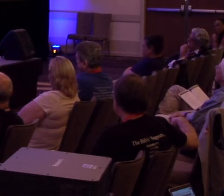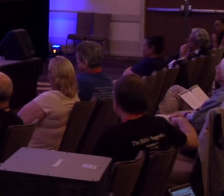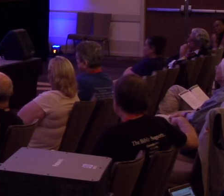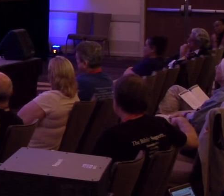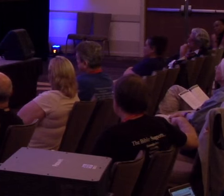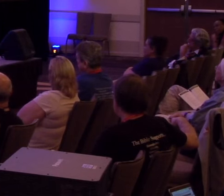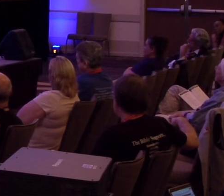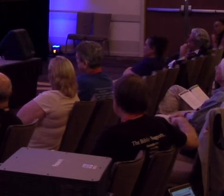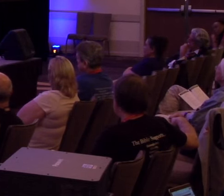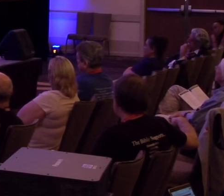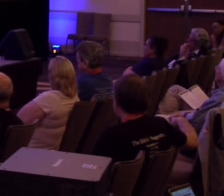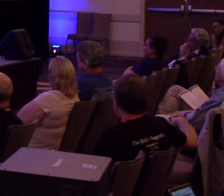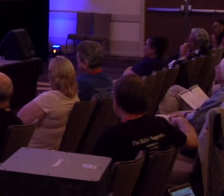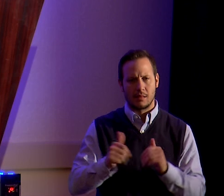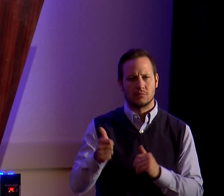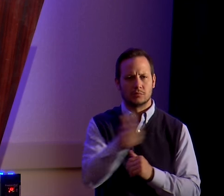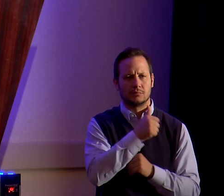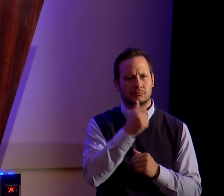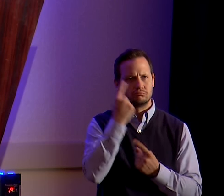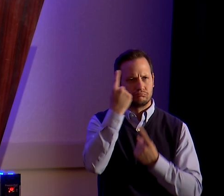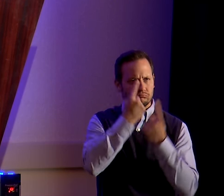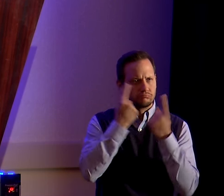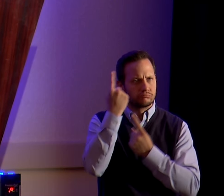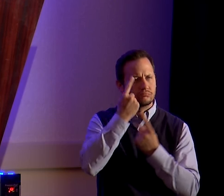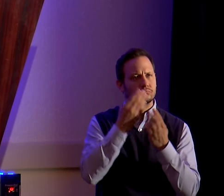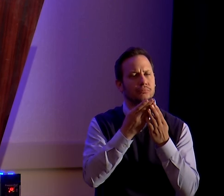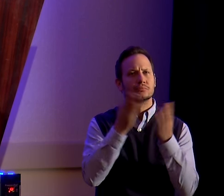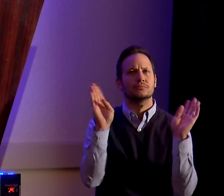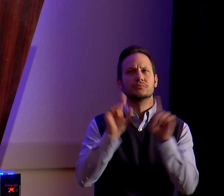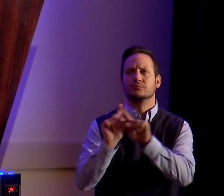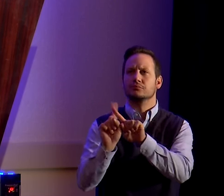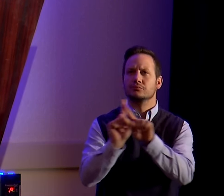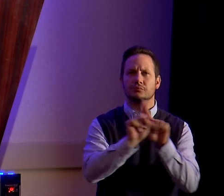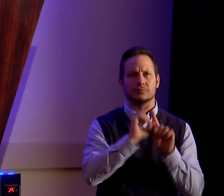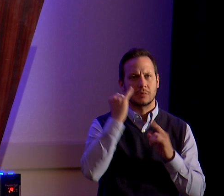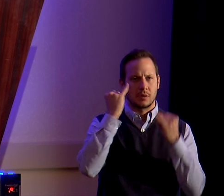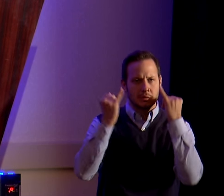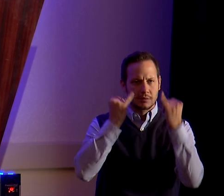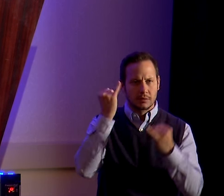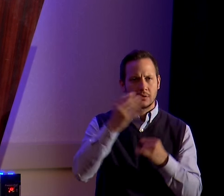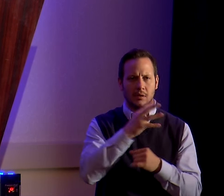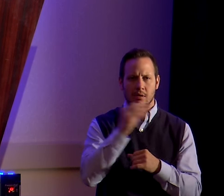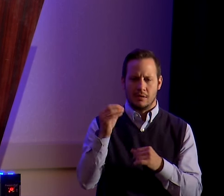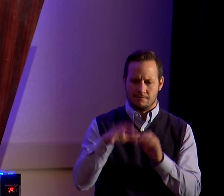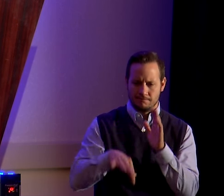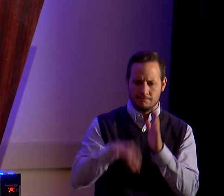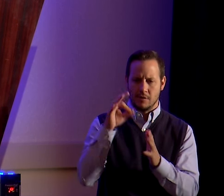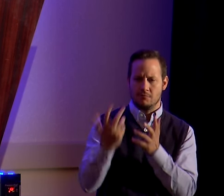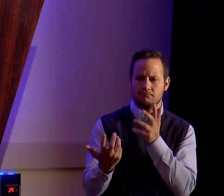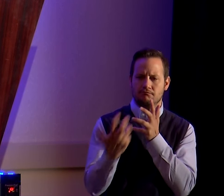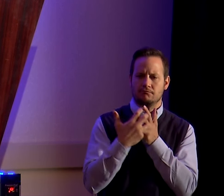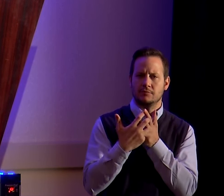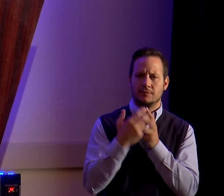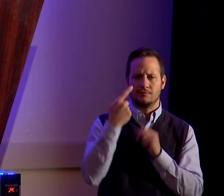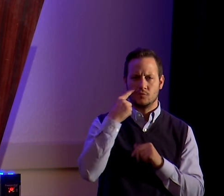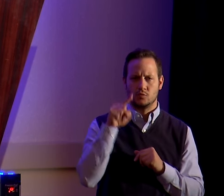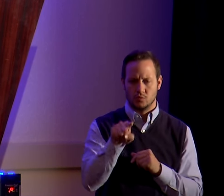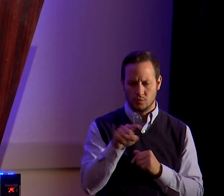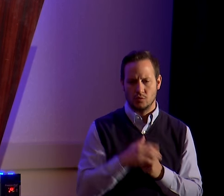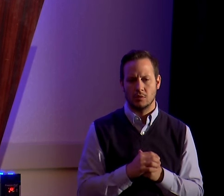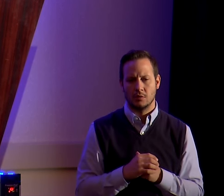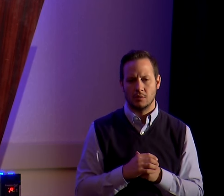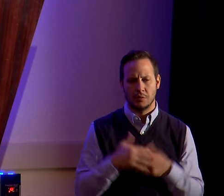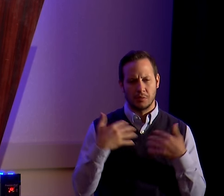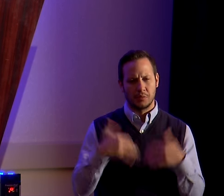Allow yourself to consider a wide range of ideas and develop the practice that works best for you. There is